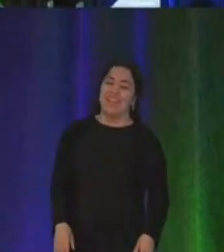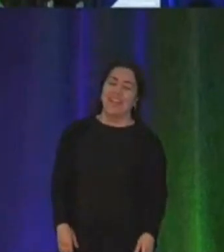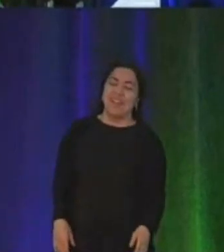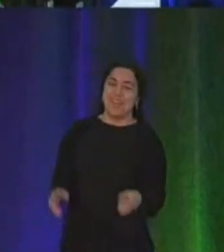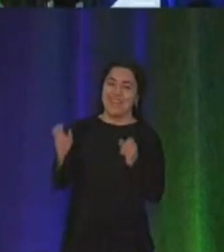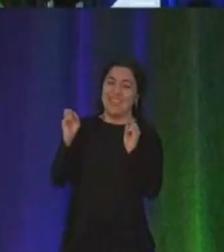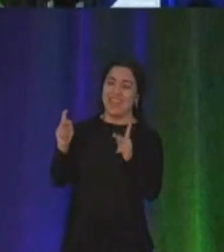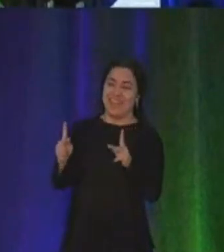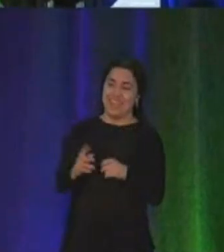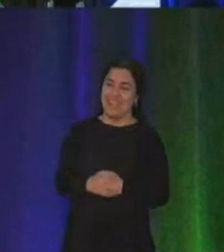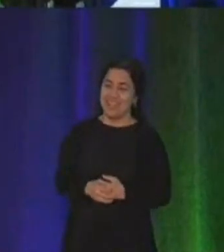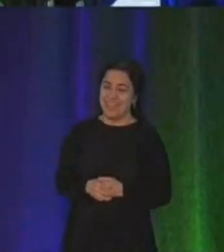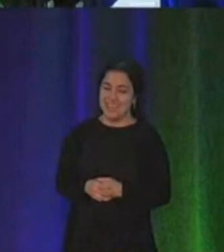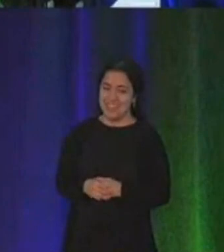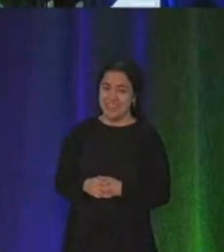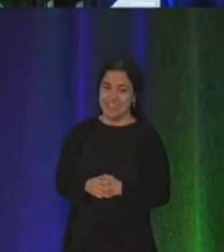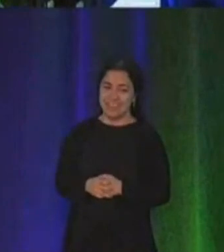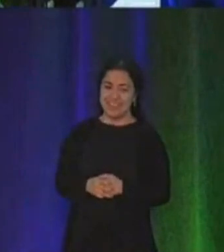Okay, so